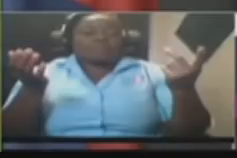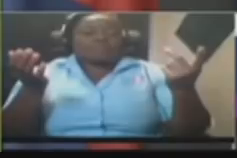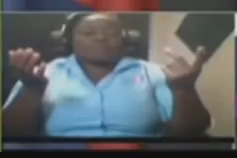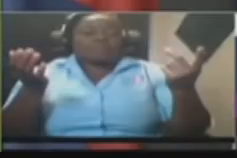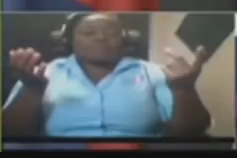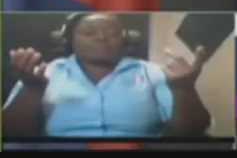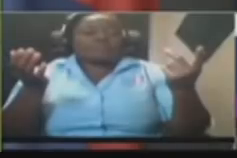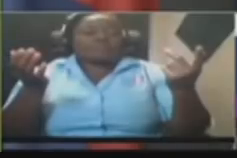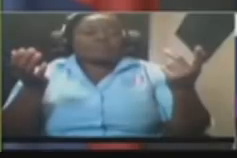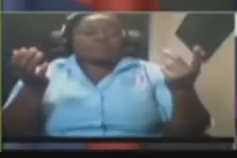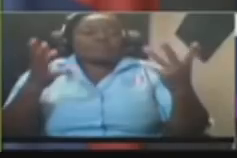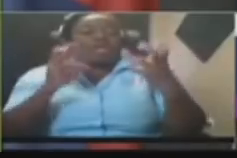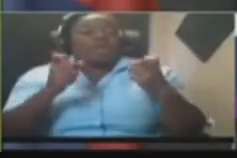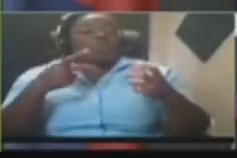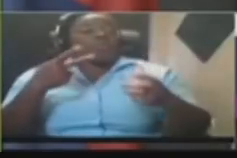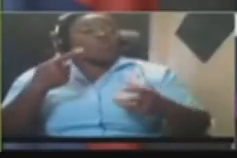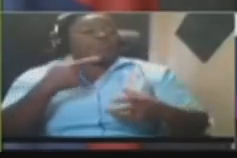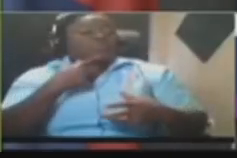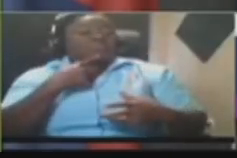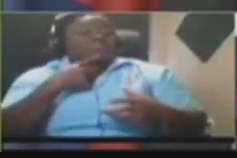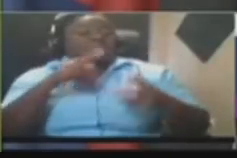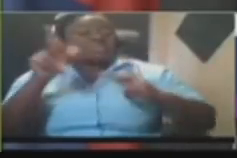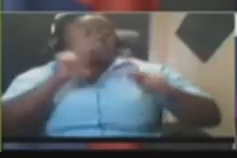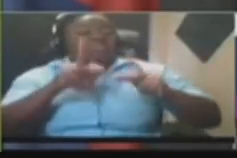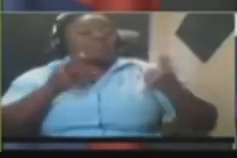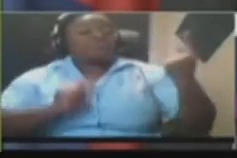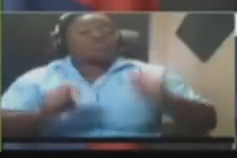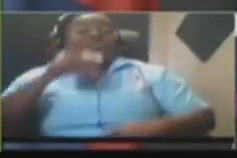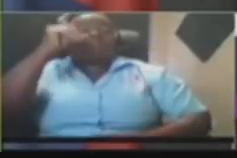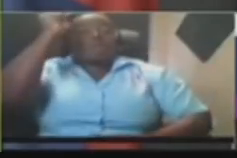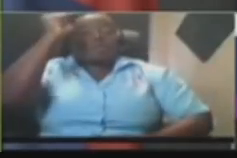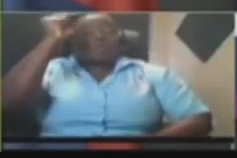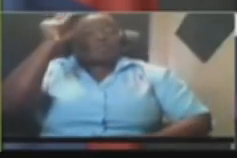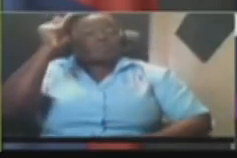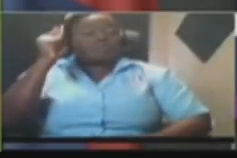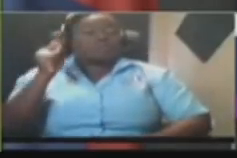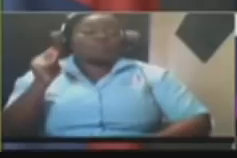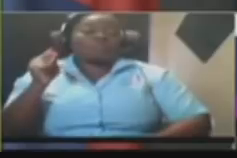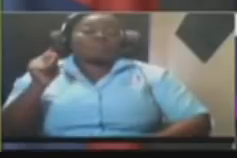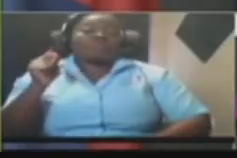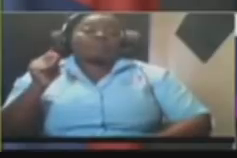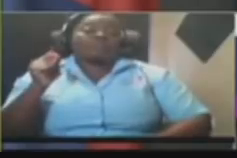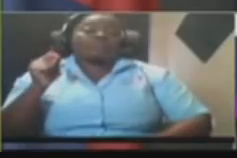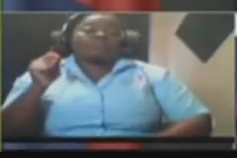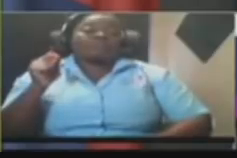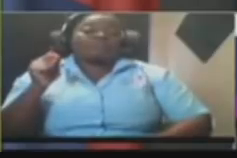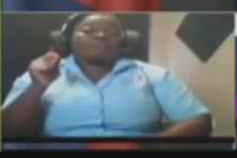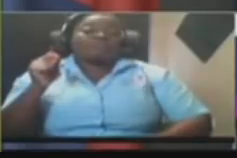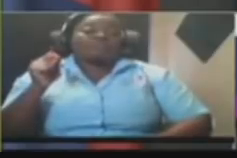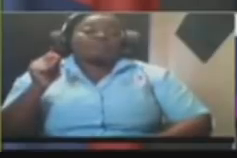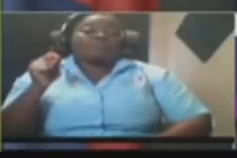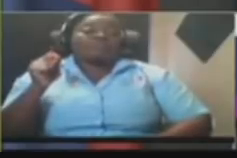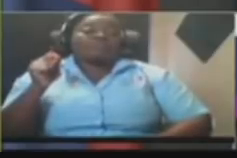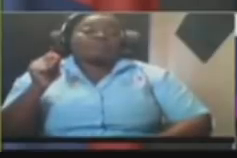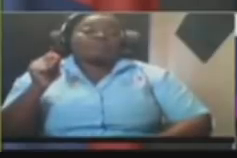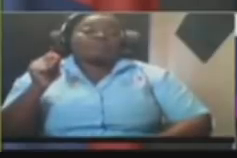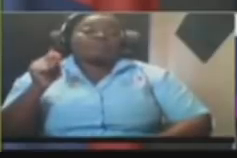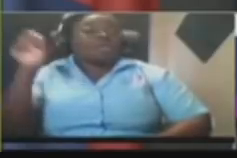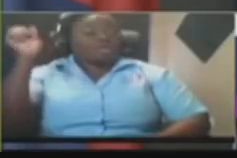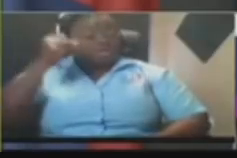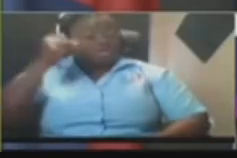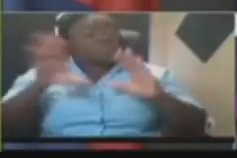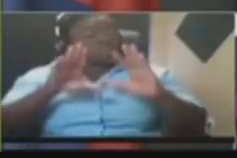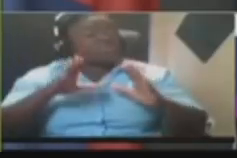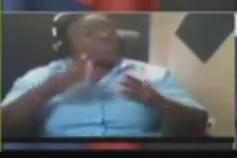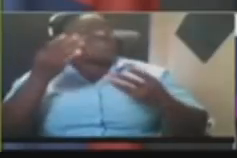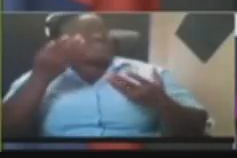I want to say to the population of Trinidad and Tobago that we have done reasonably well, and in some instances